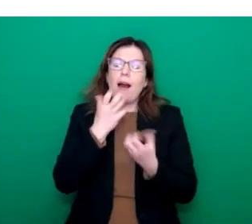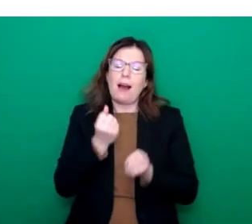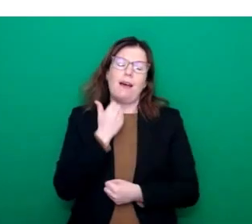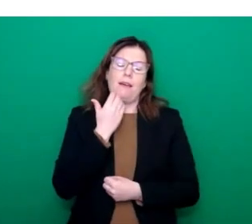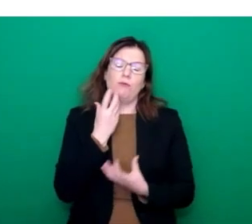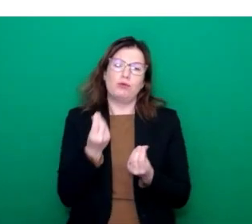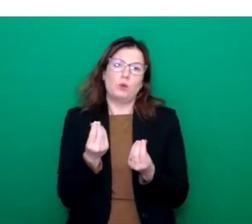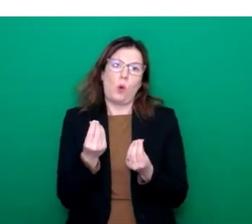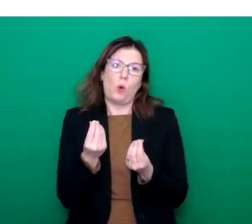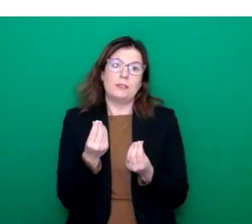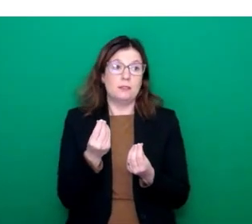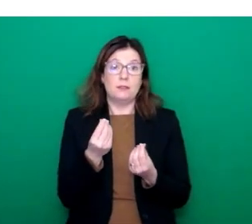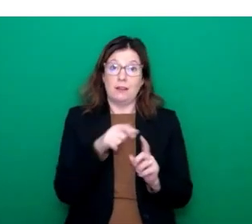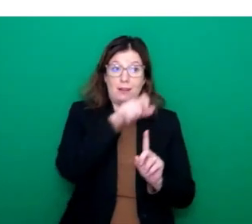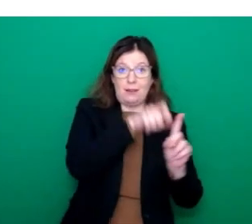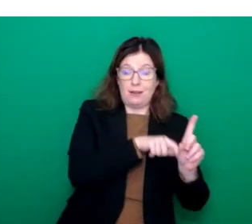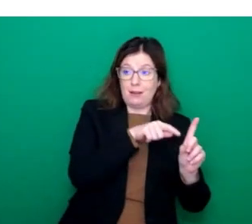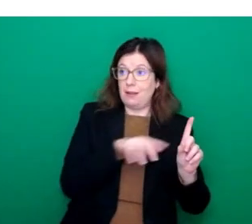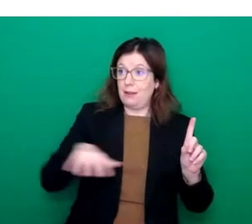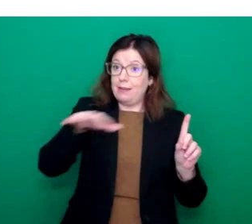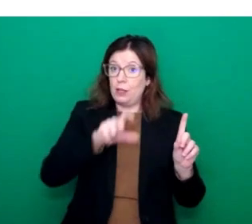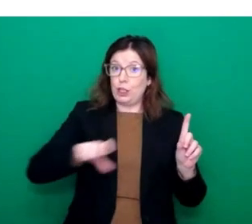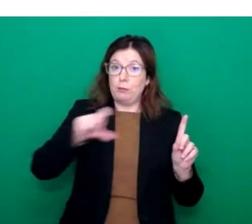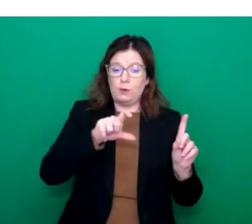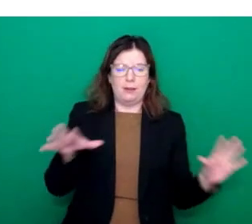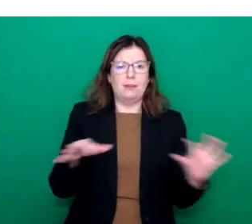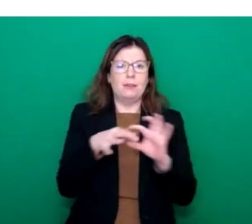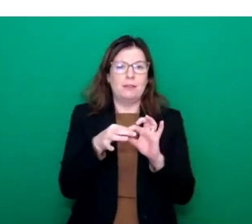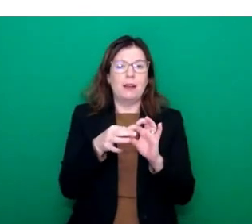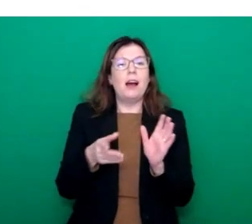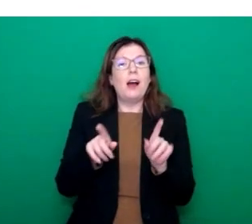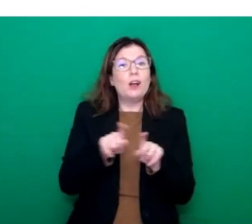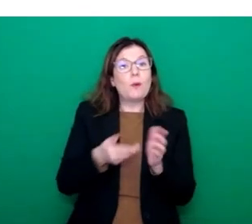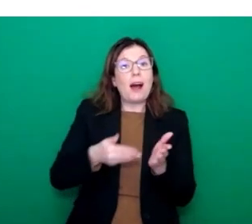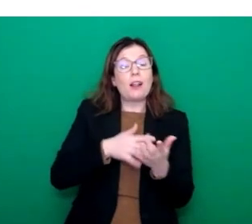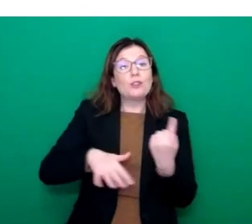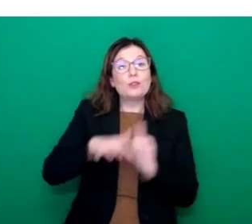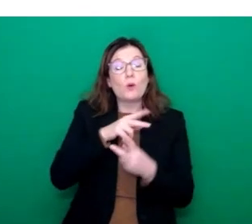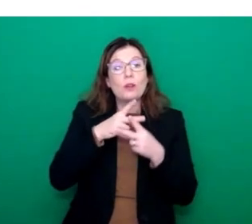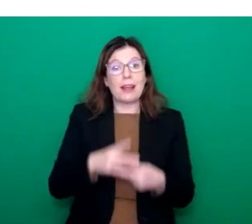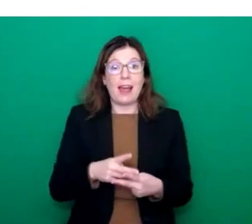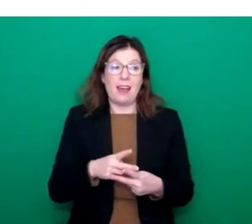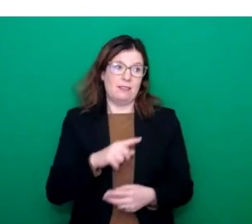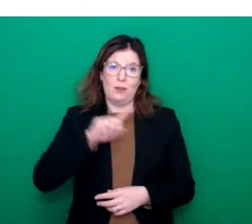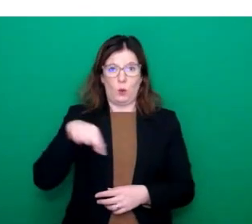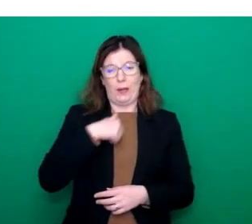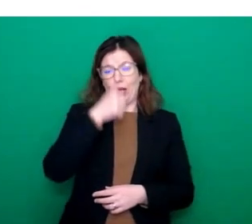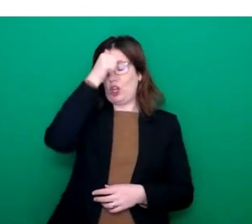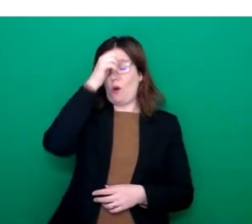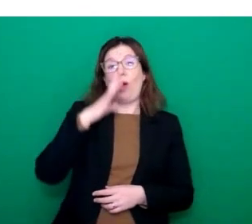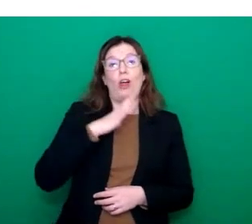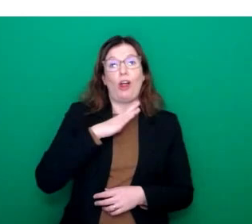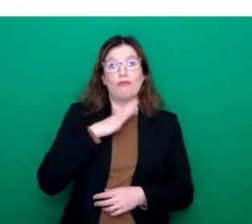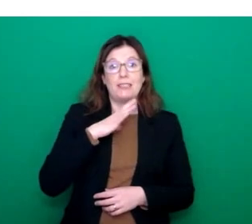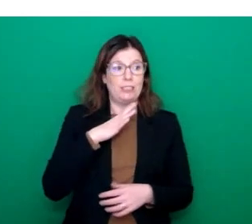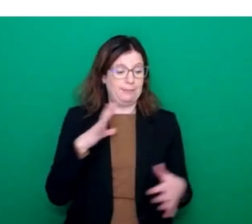to bridge that link and also into social care, because we know at the moment there's a deficit between the